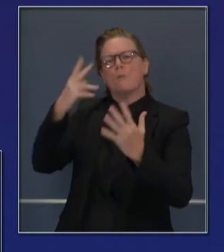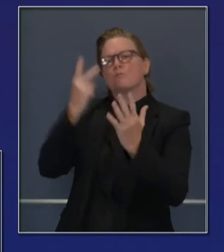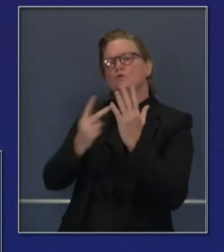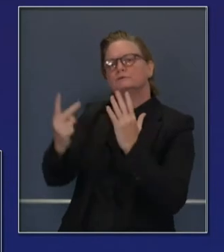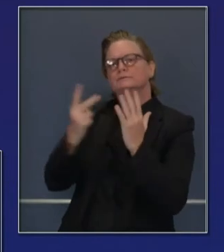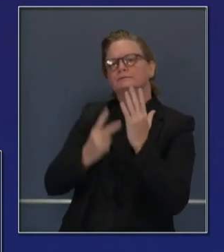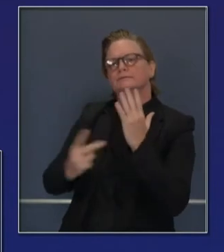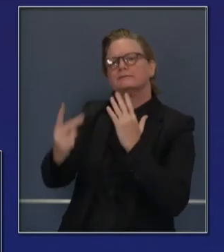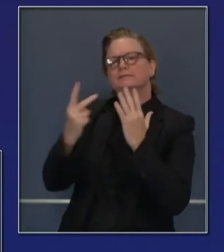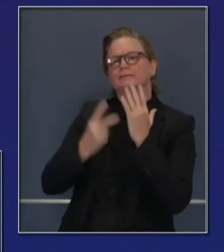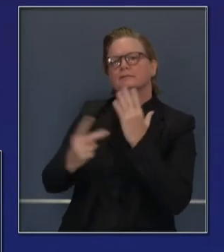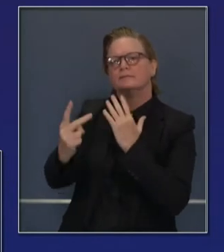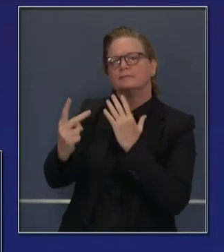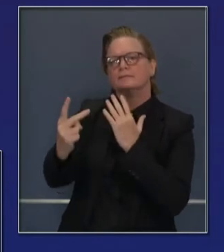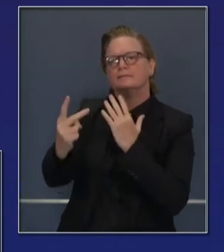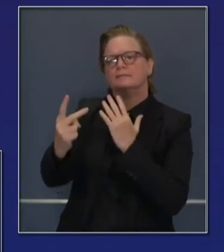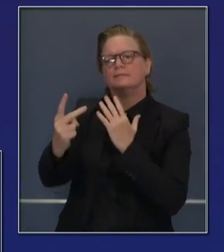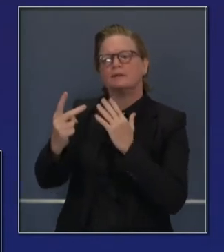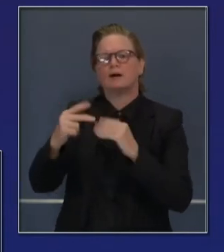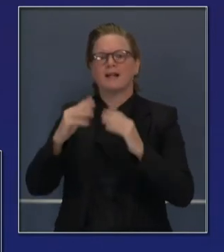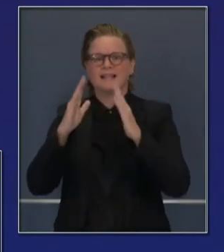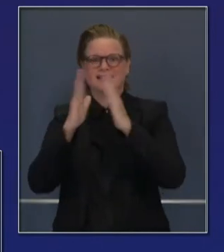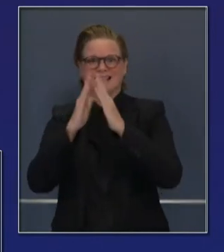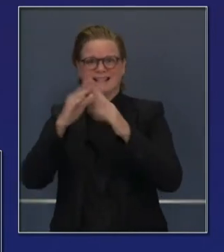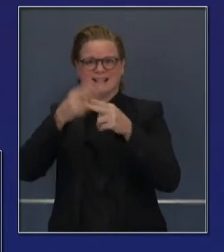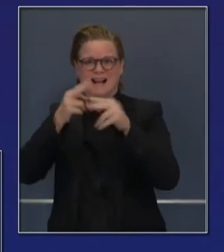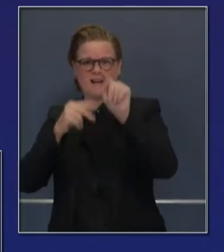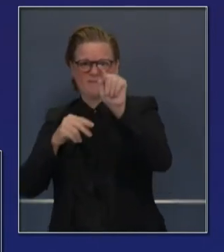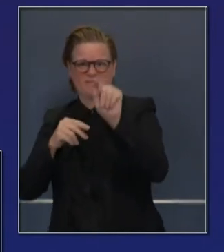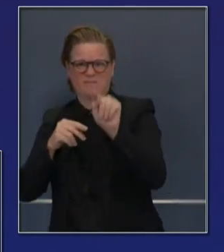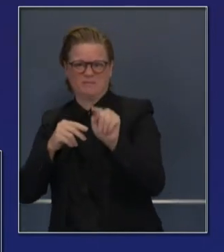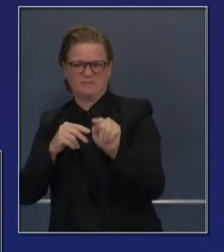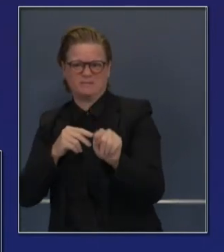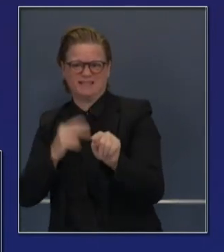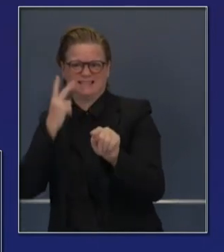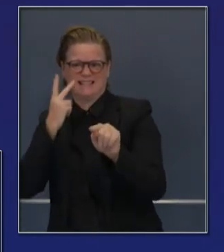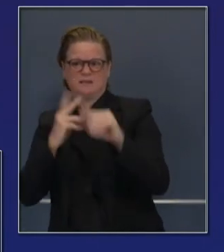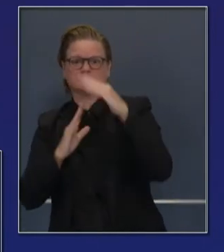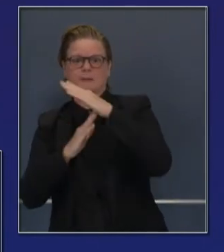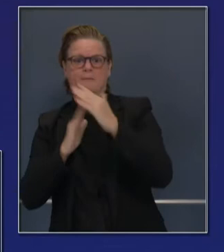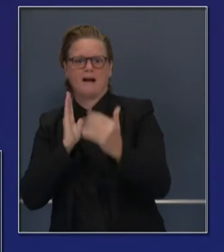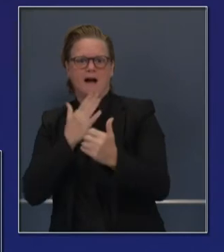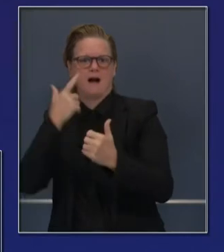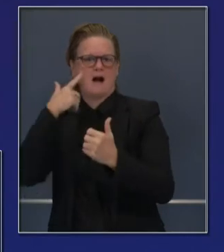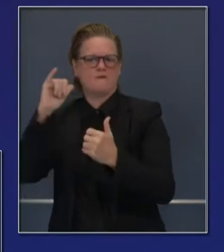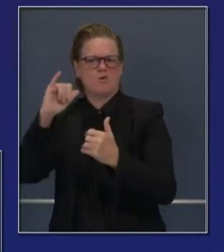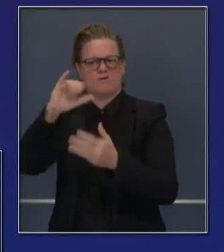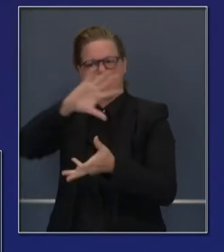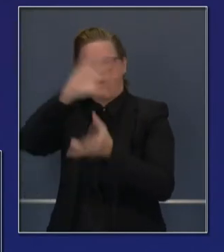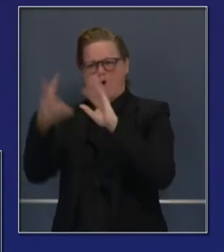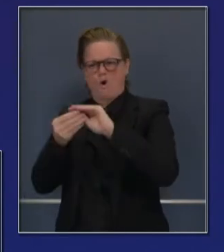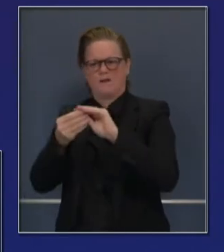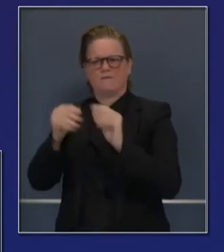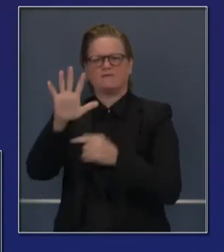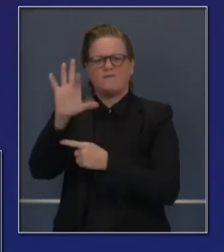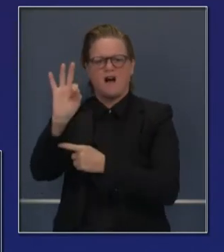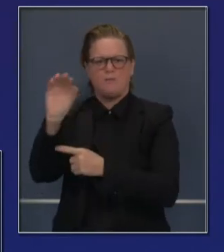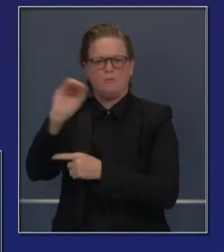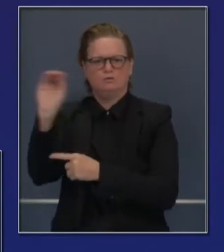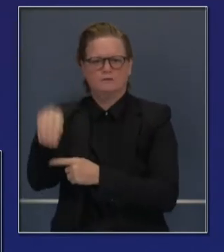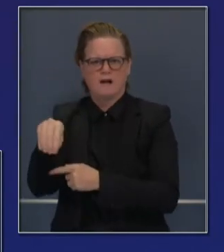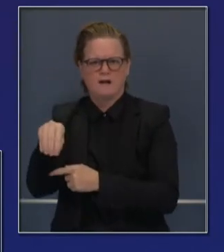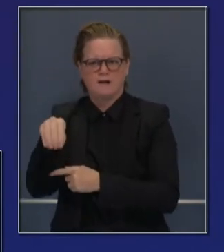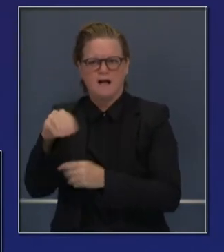noted, California healthcare system, 59% of the total number of beds